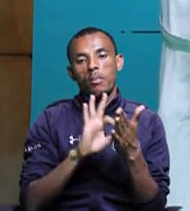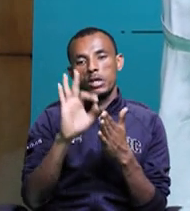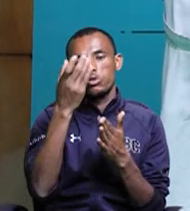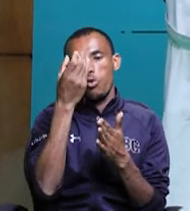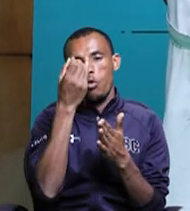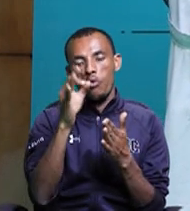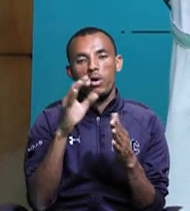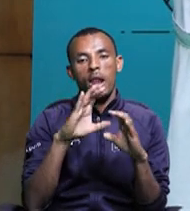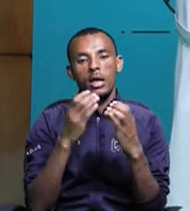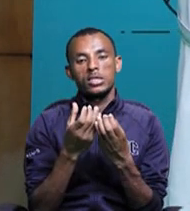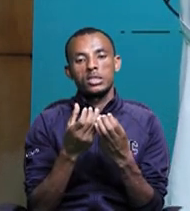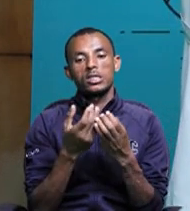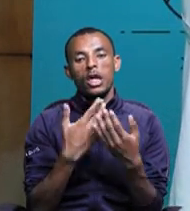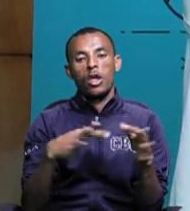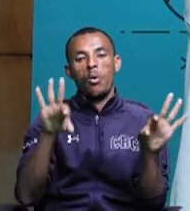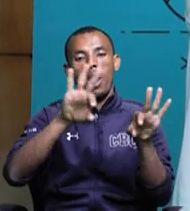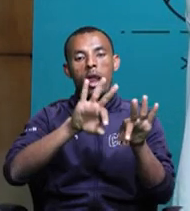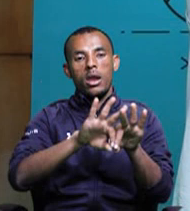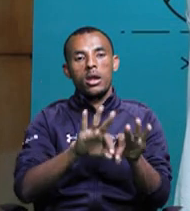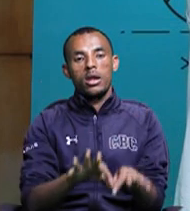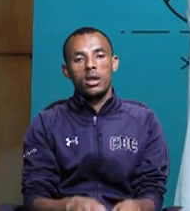classes required.